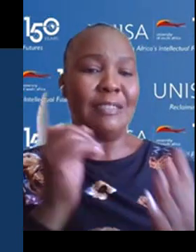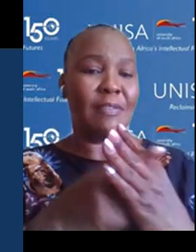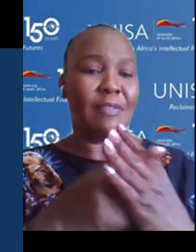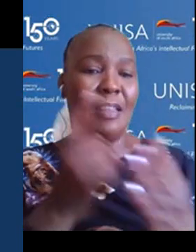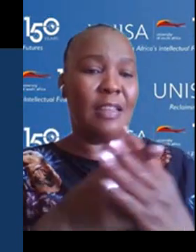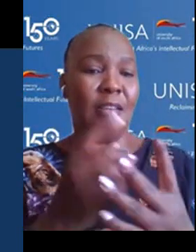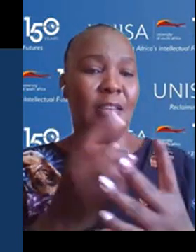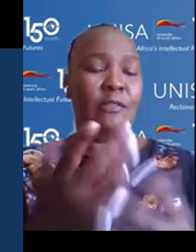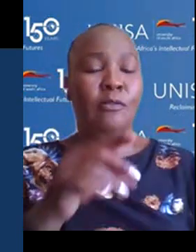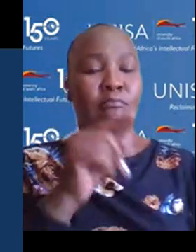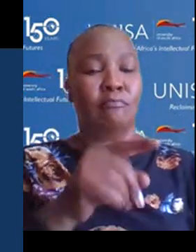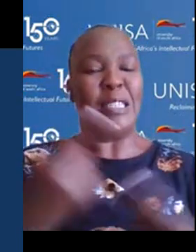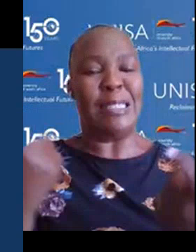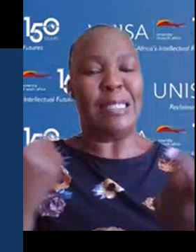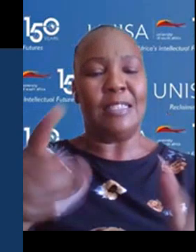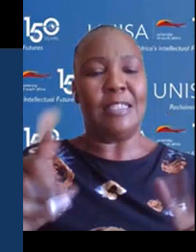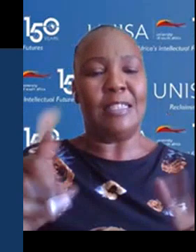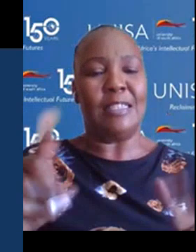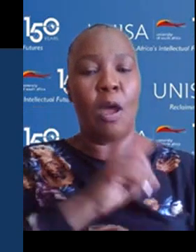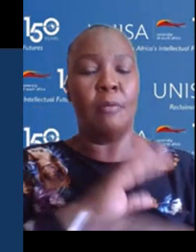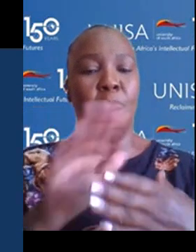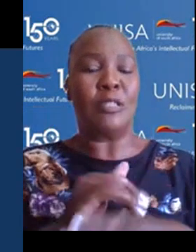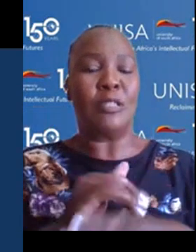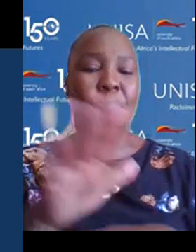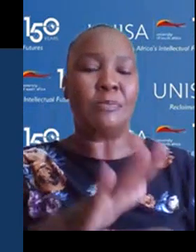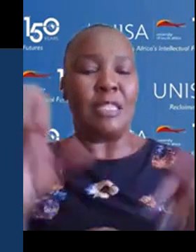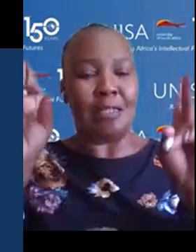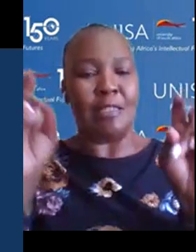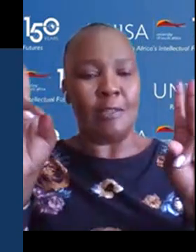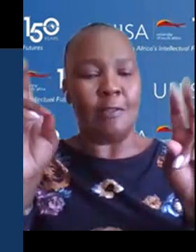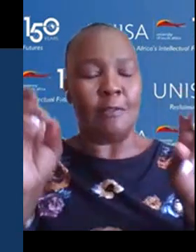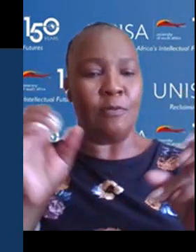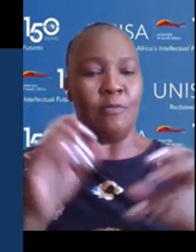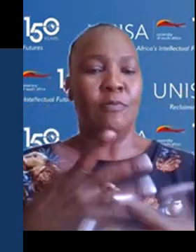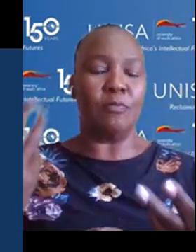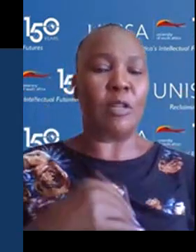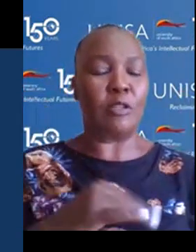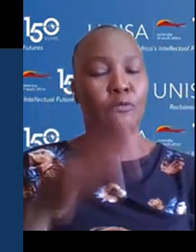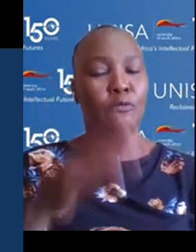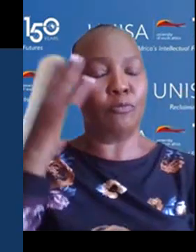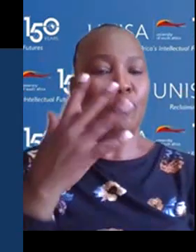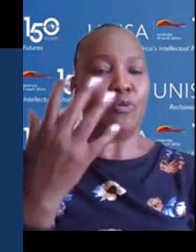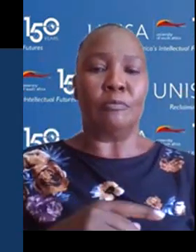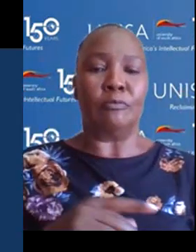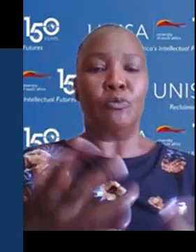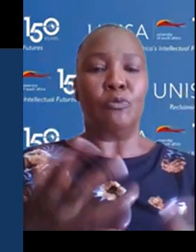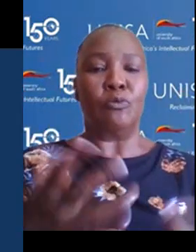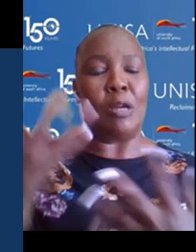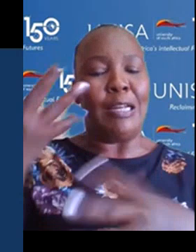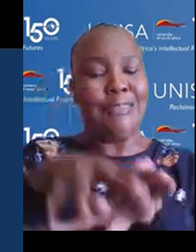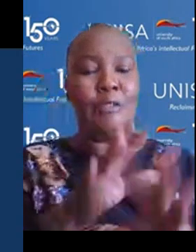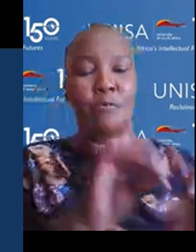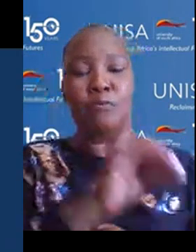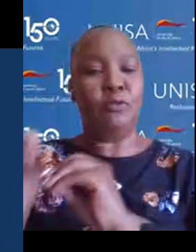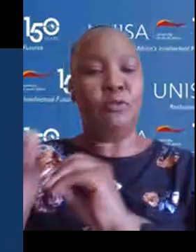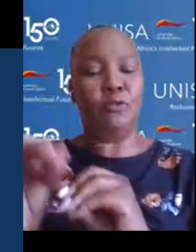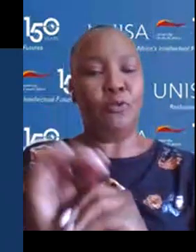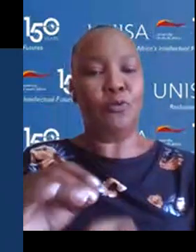quite different because of the space size issues. But I'm sure you already are interacting with it when you move around to your gallery and things like